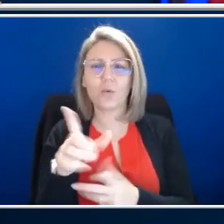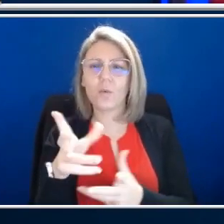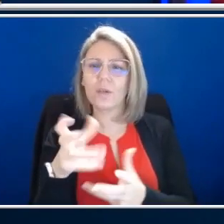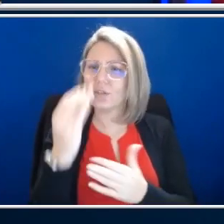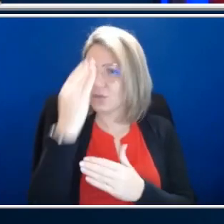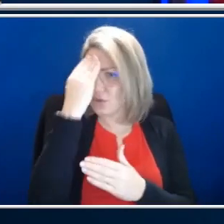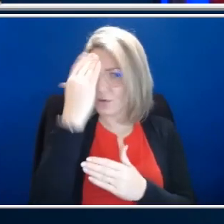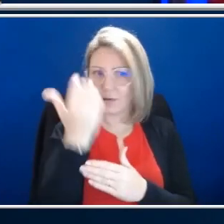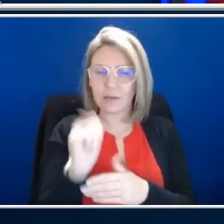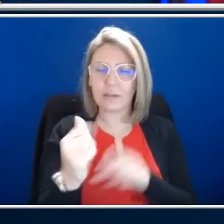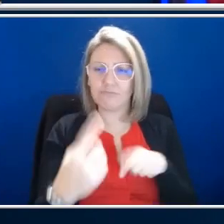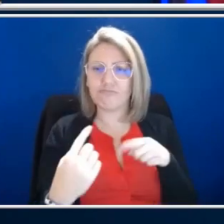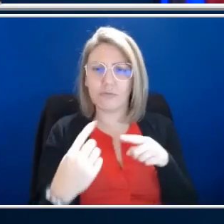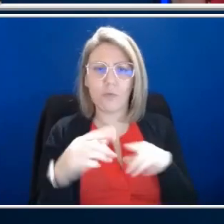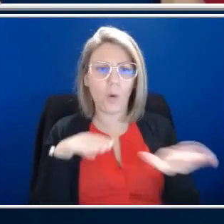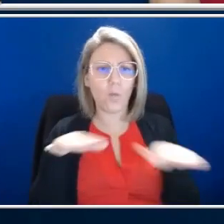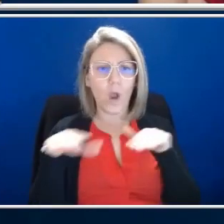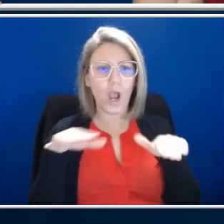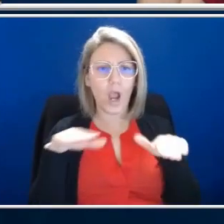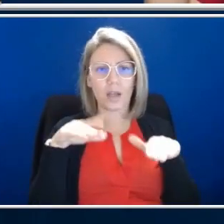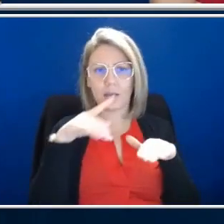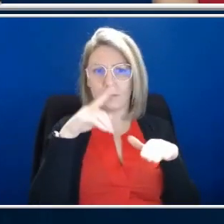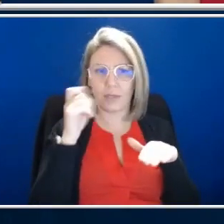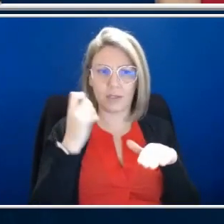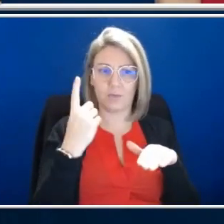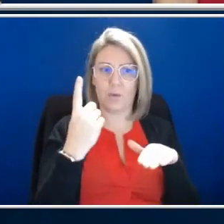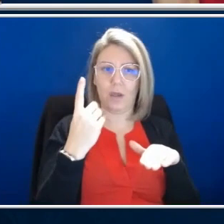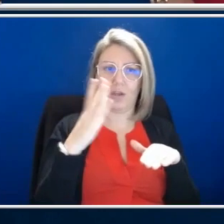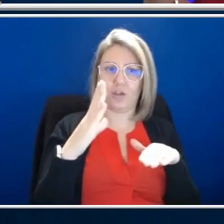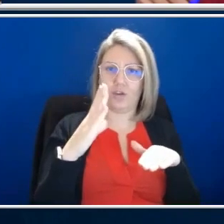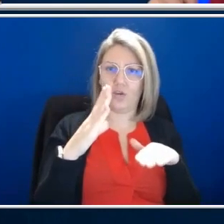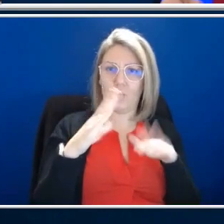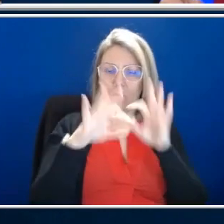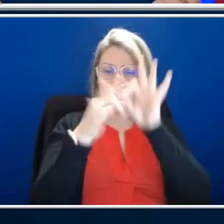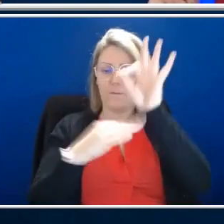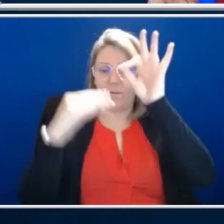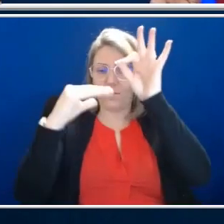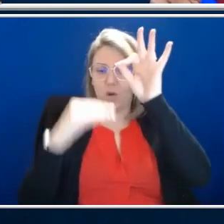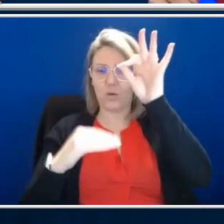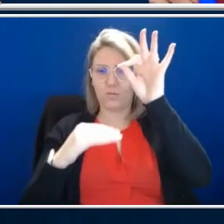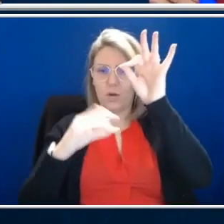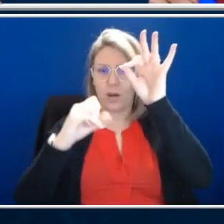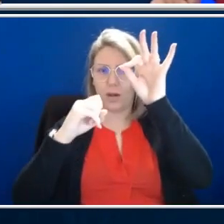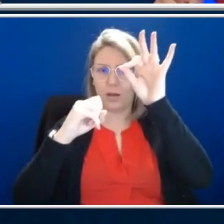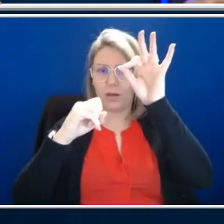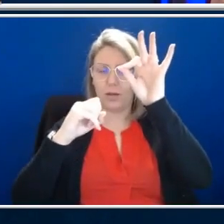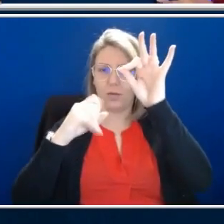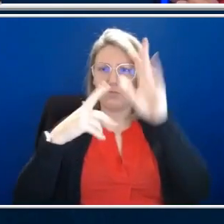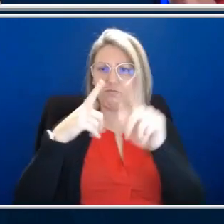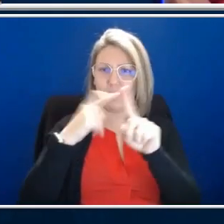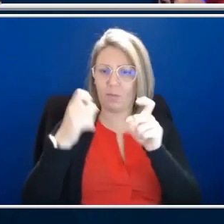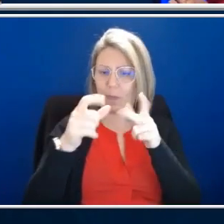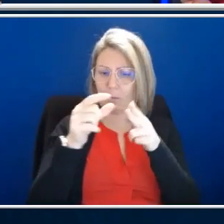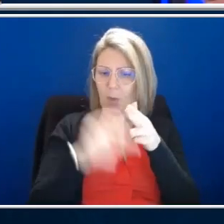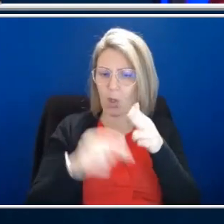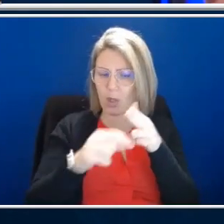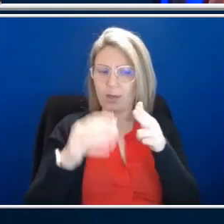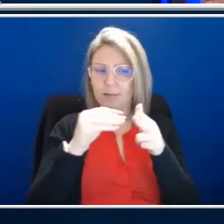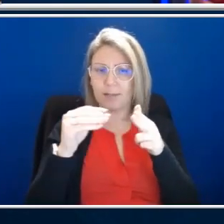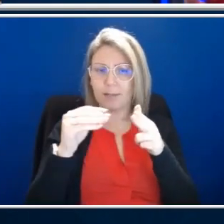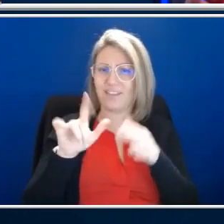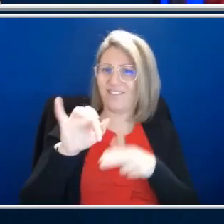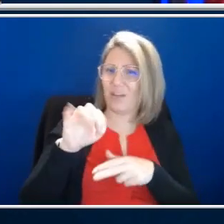trouble walking, because one, some of your vertebrae were hit and your other fibula was hit by the bullets.